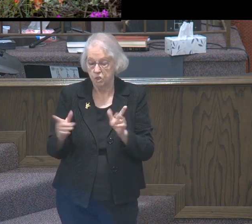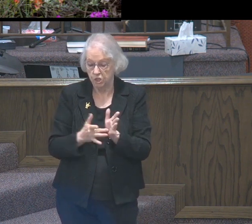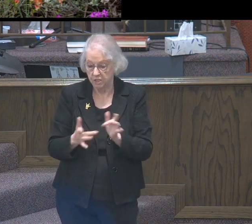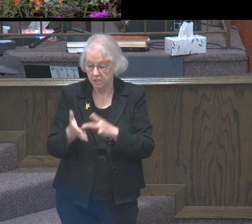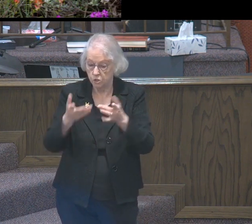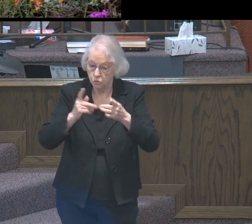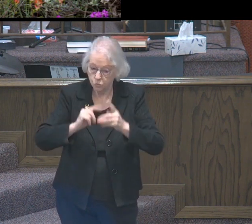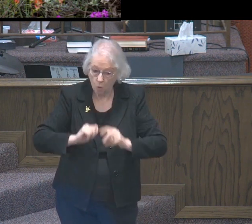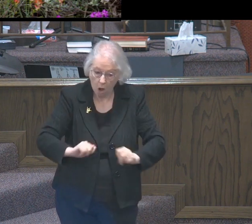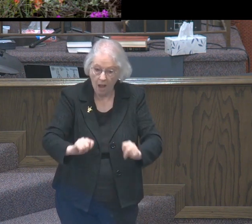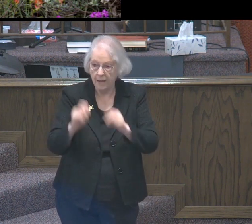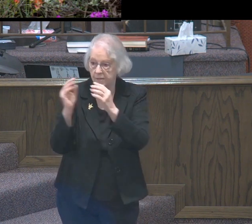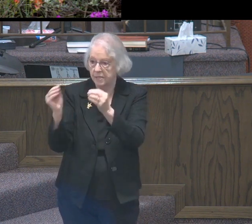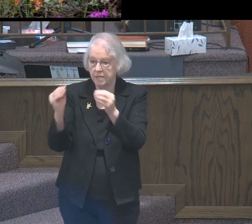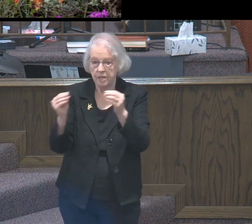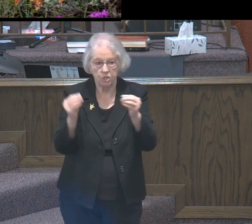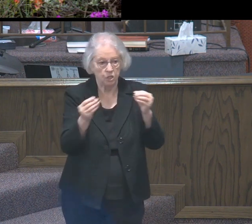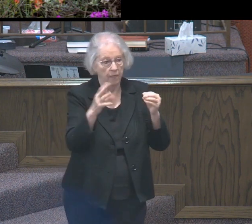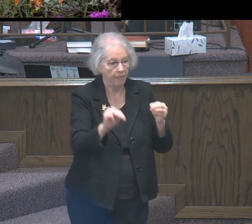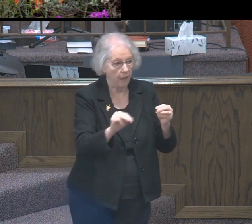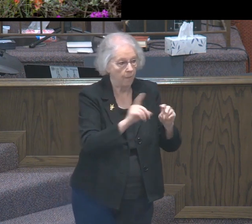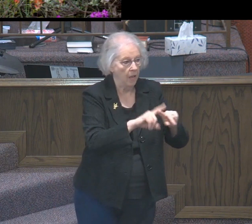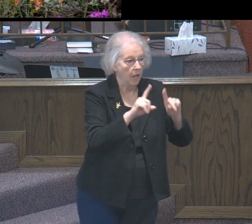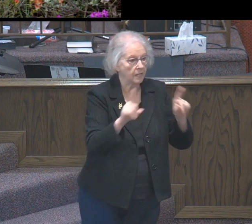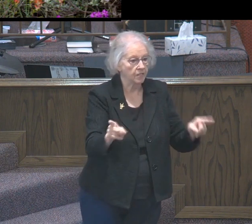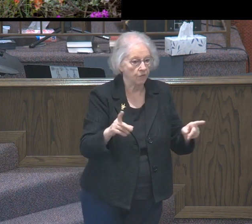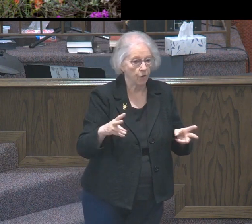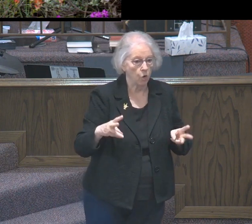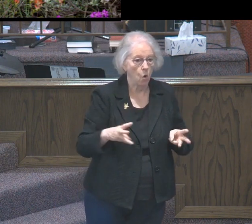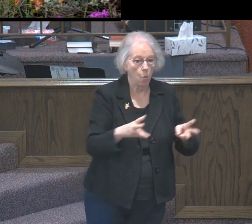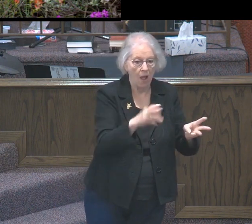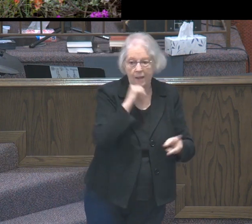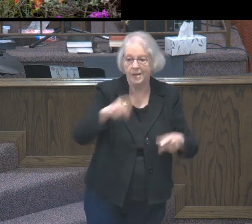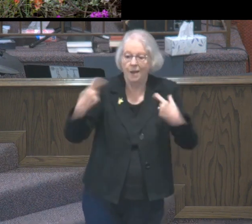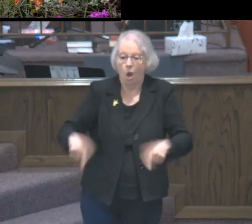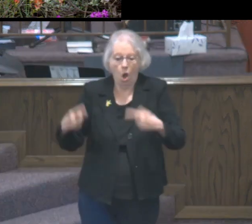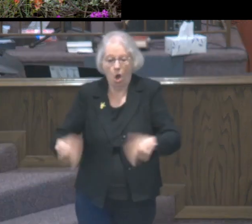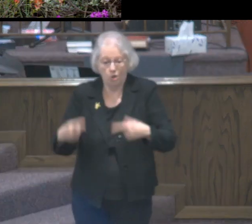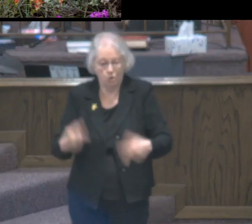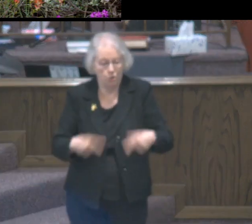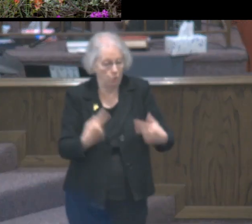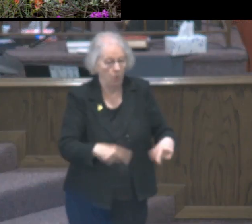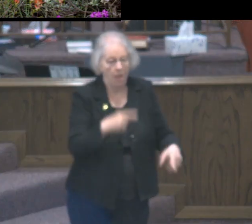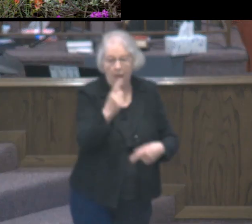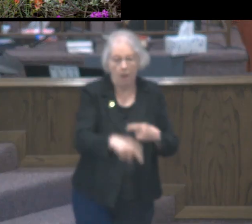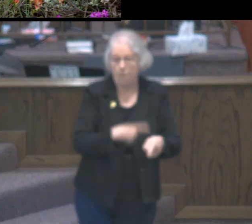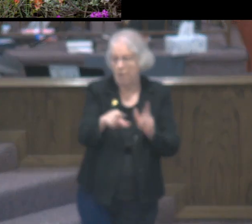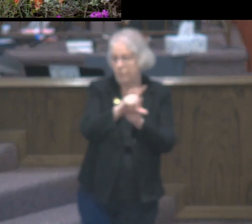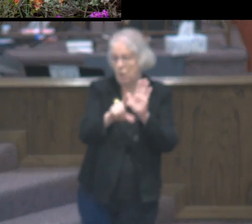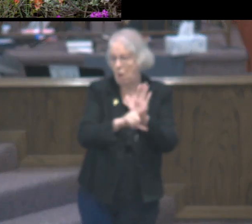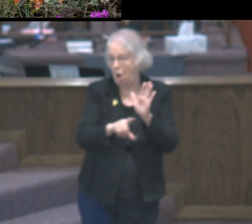That's essentially what he is saying. But much of the misunderstanding, I believe, that of